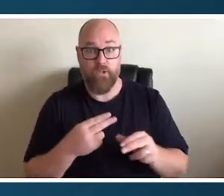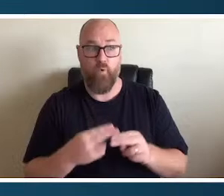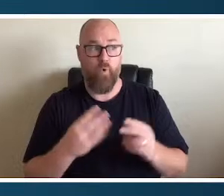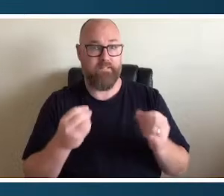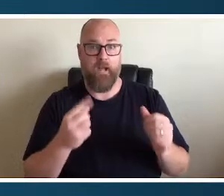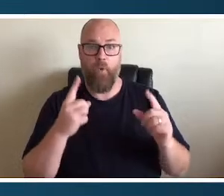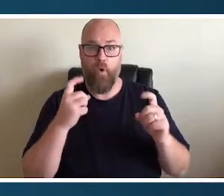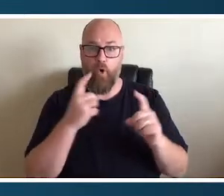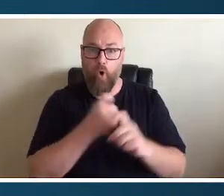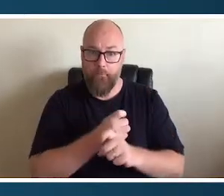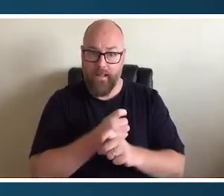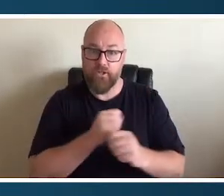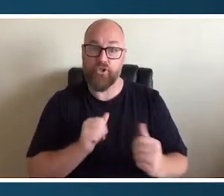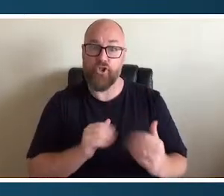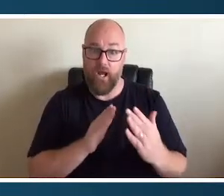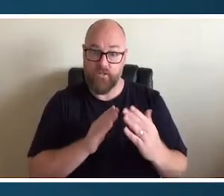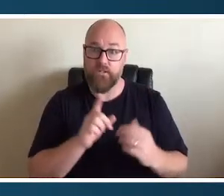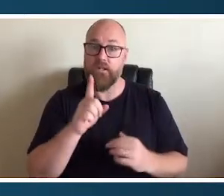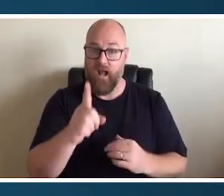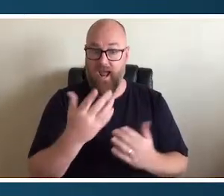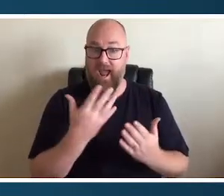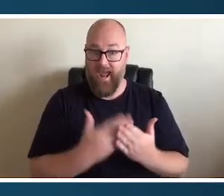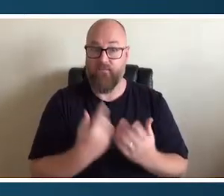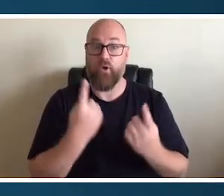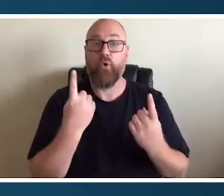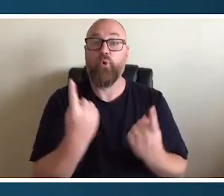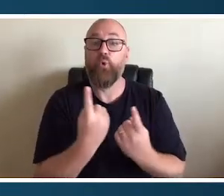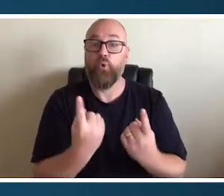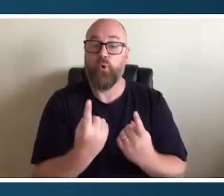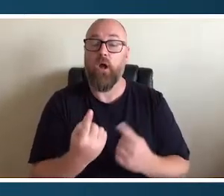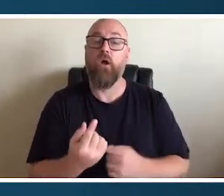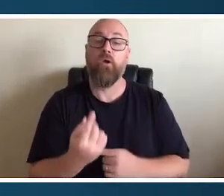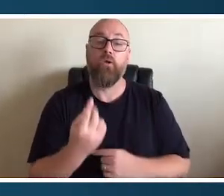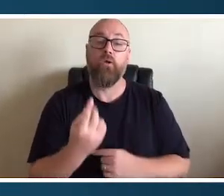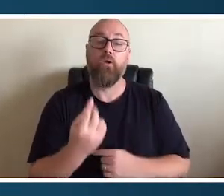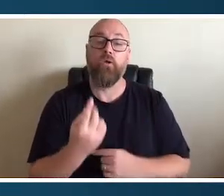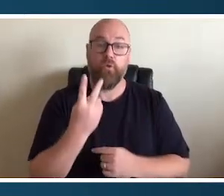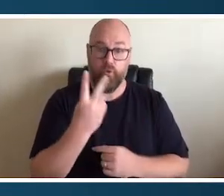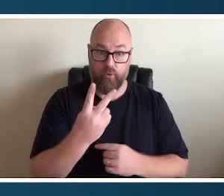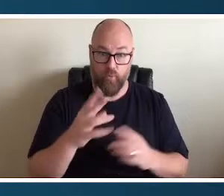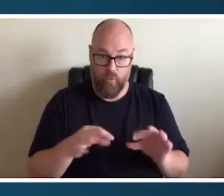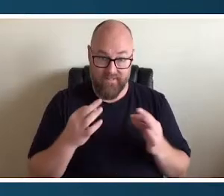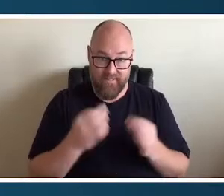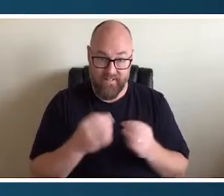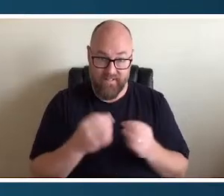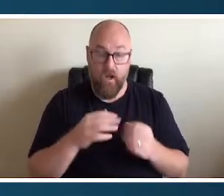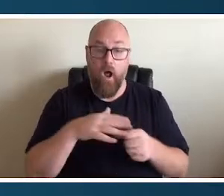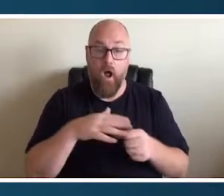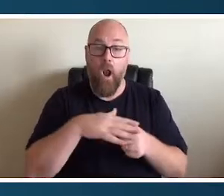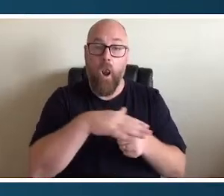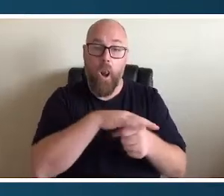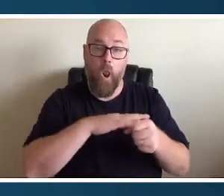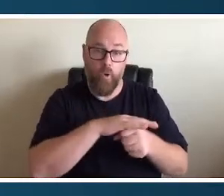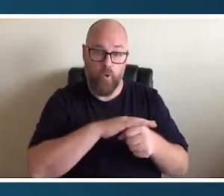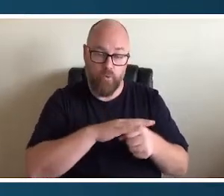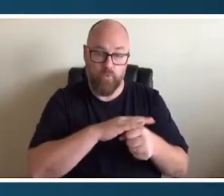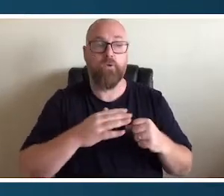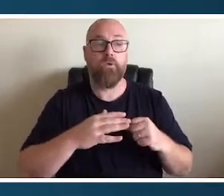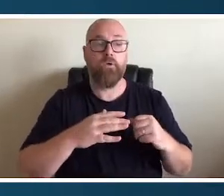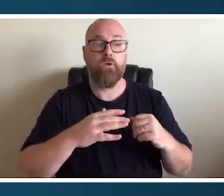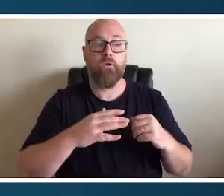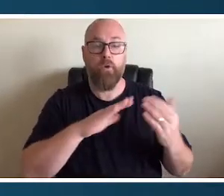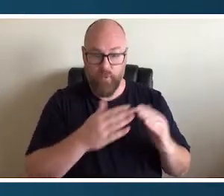localization, on the very notion that local communities are the ones best placed to respond. And in truth,